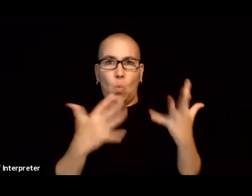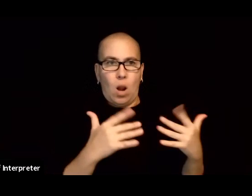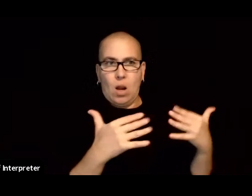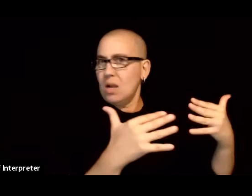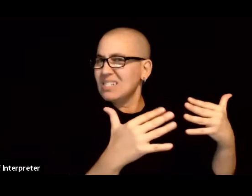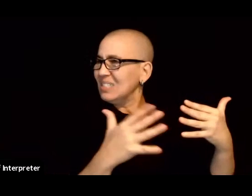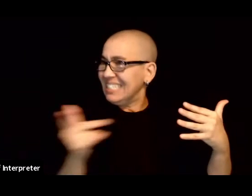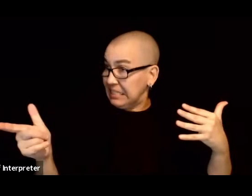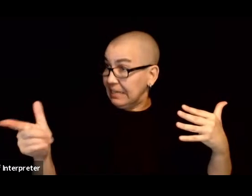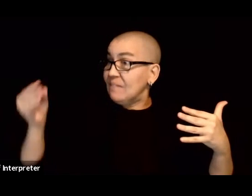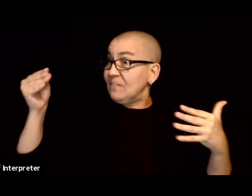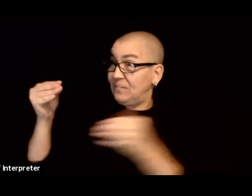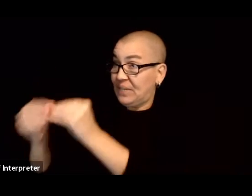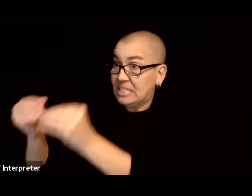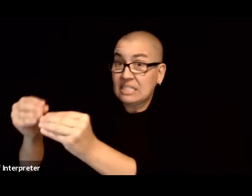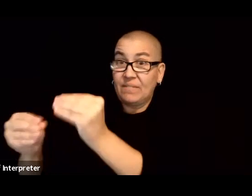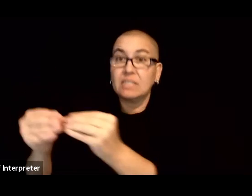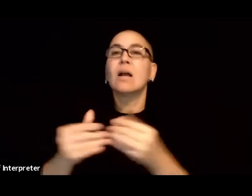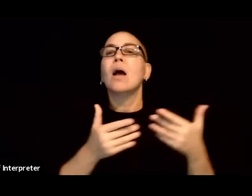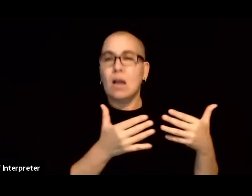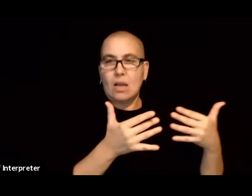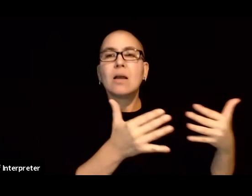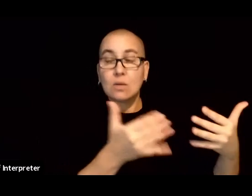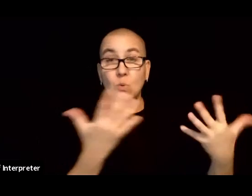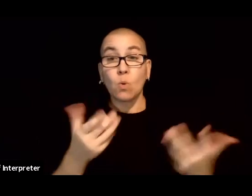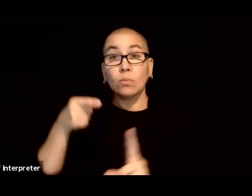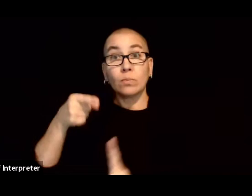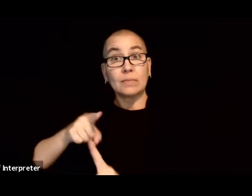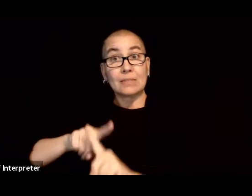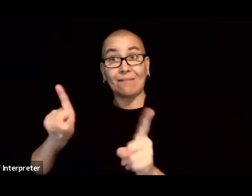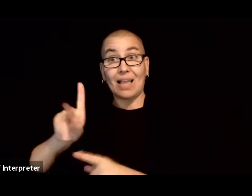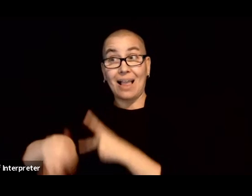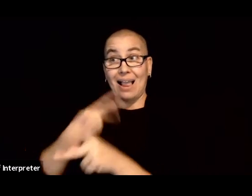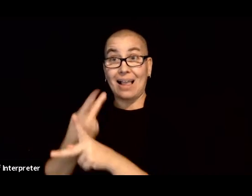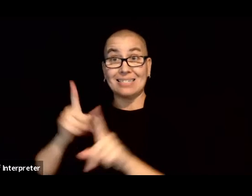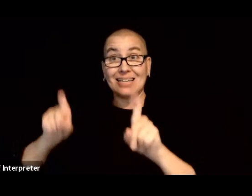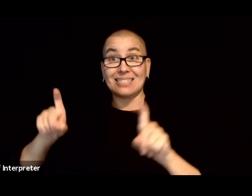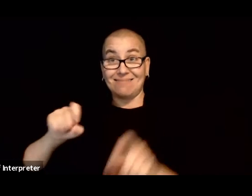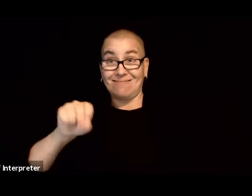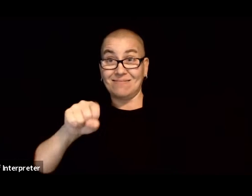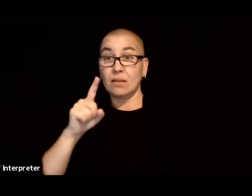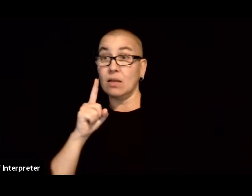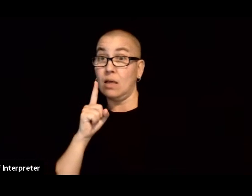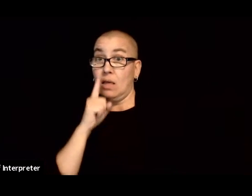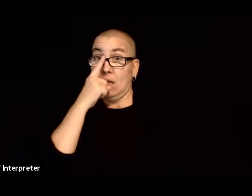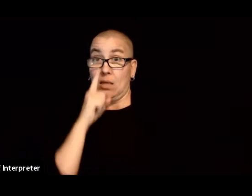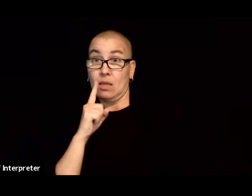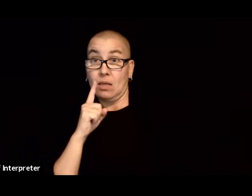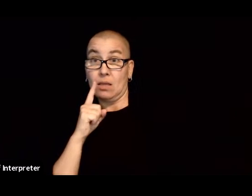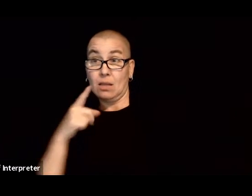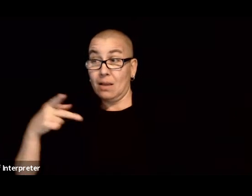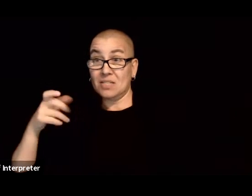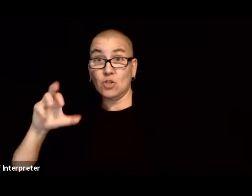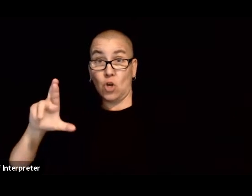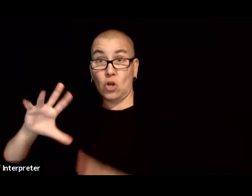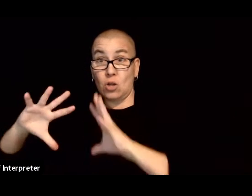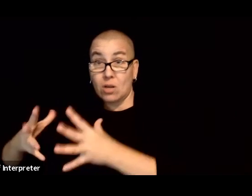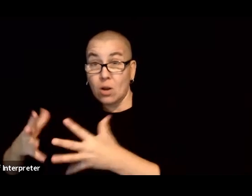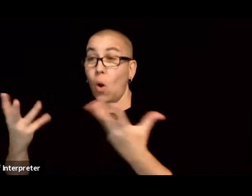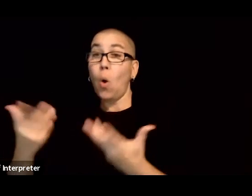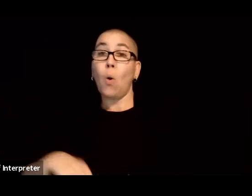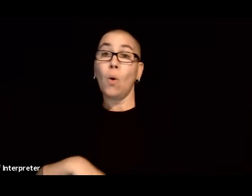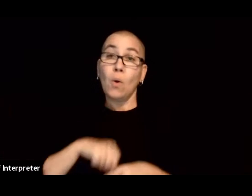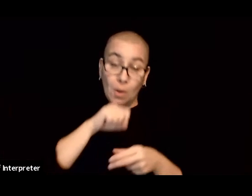of tests available, the nasal swab PCR tests, the saliva-based PCR tests, some of the rapid tests that